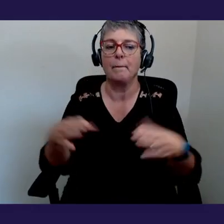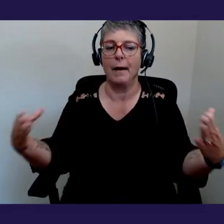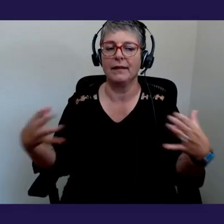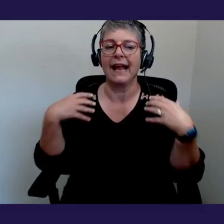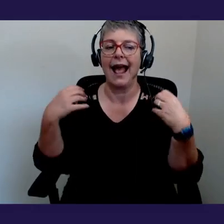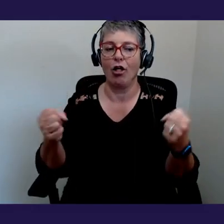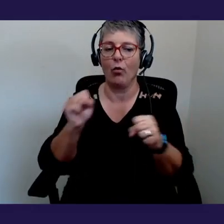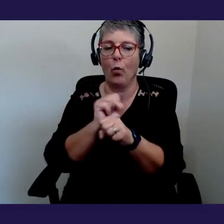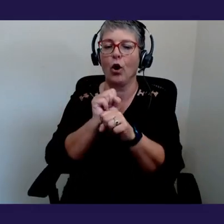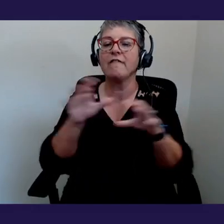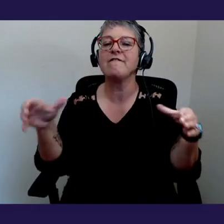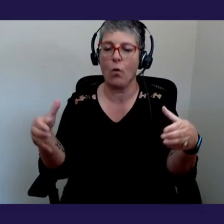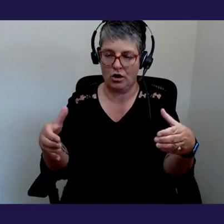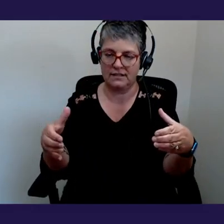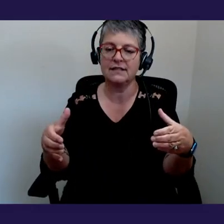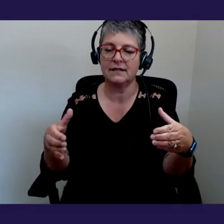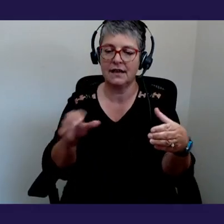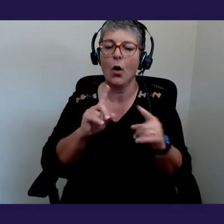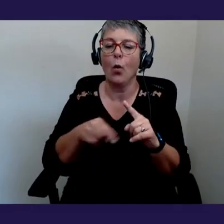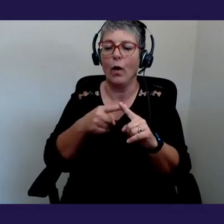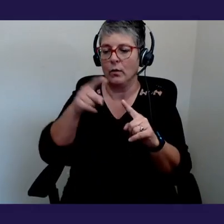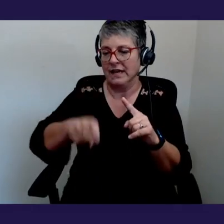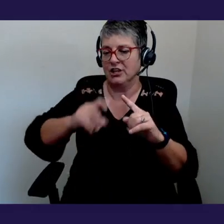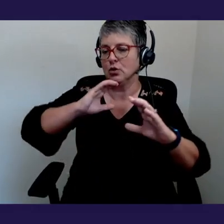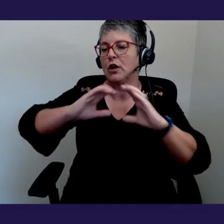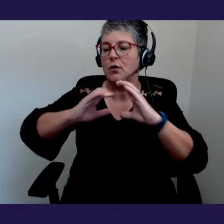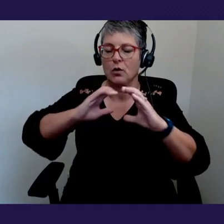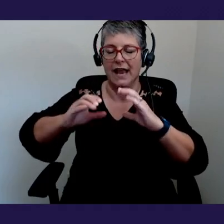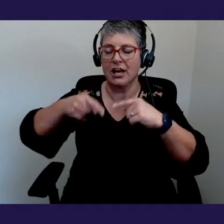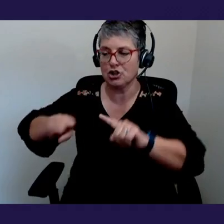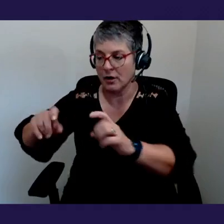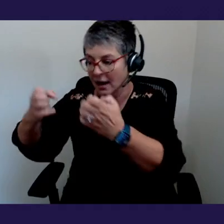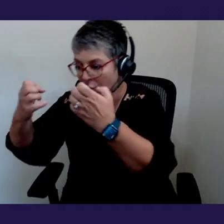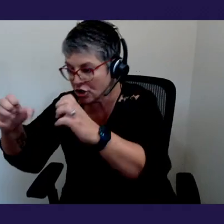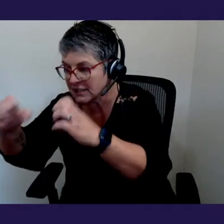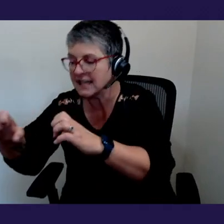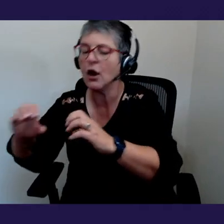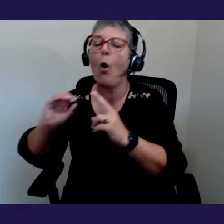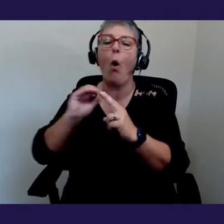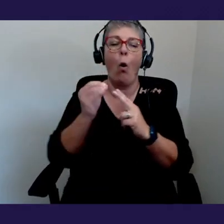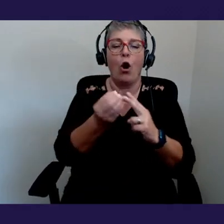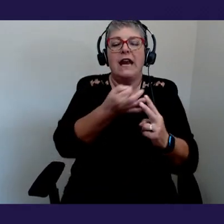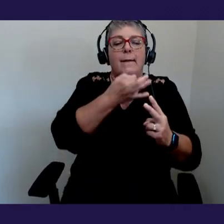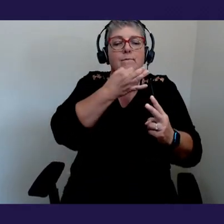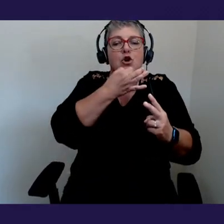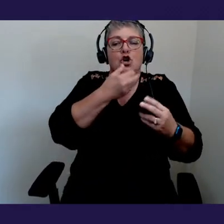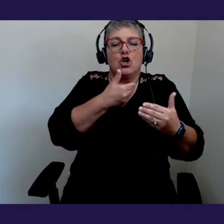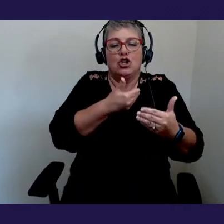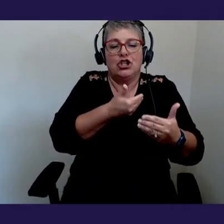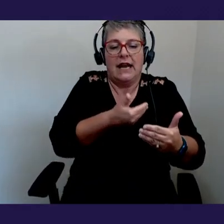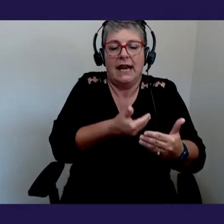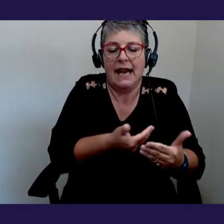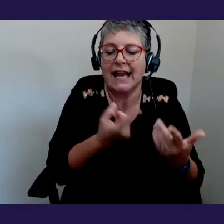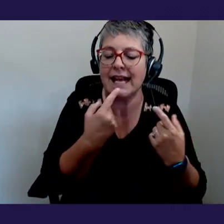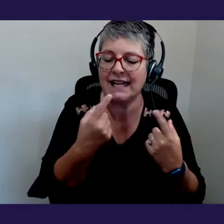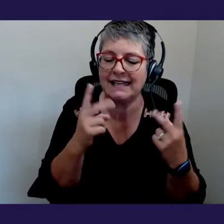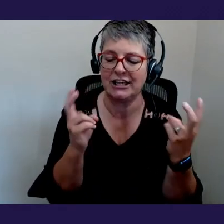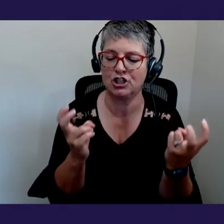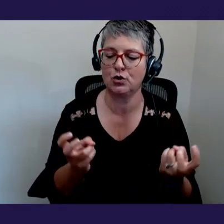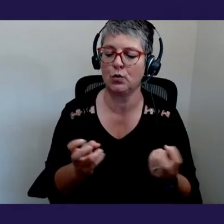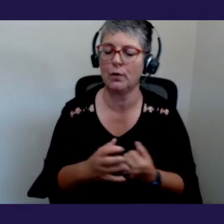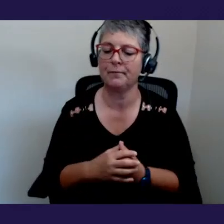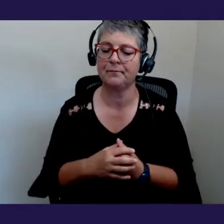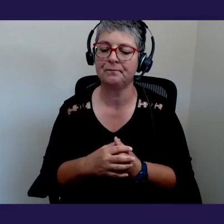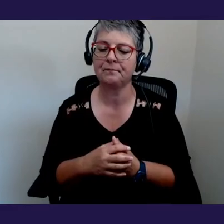to communicate in an emergency or around an emerging issue. And that's hard to do, but I think